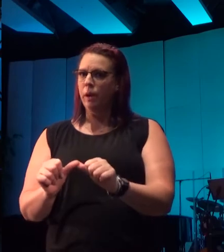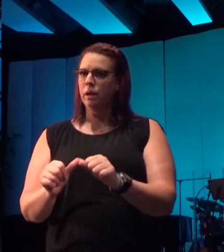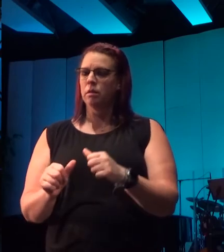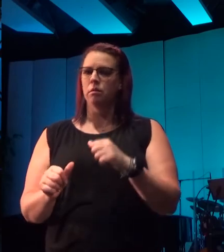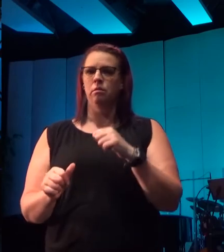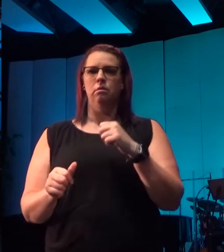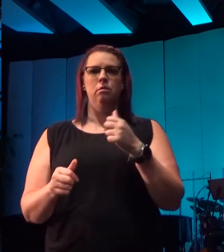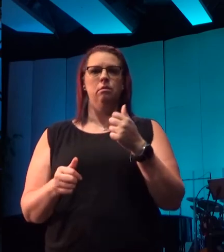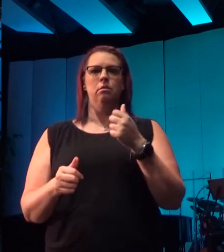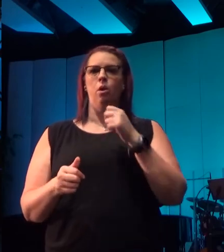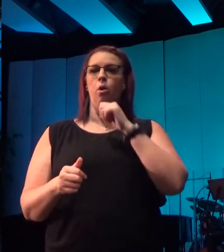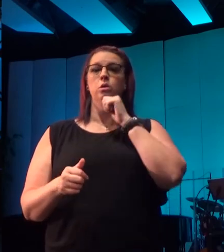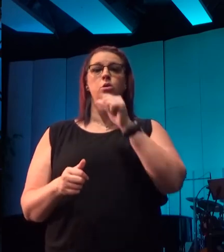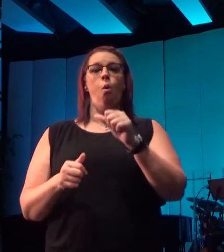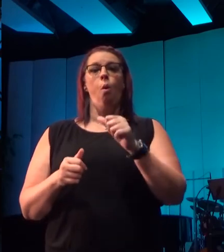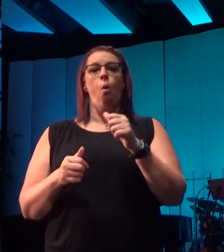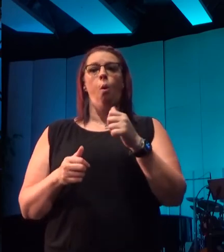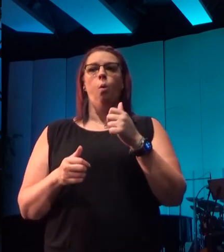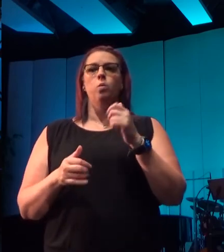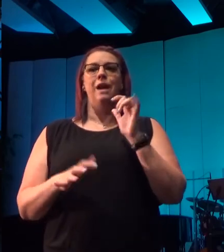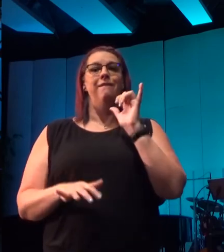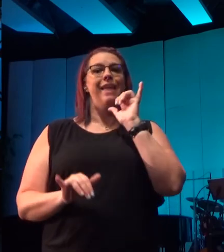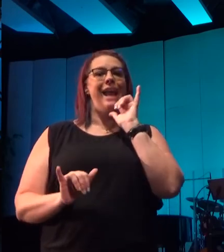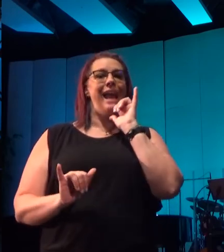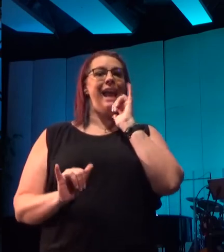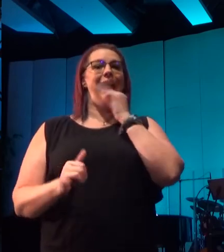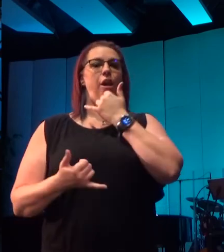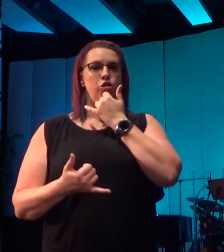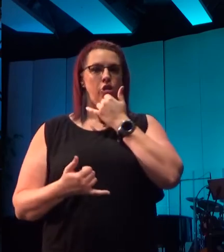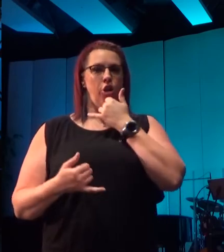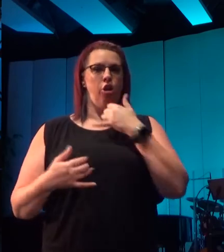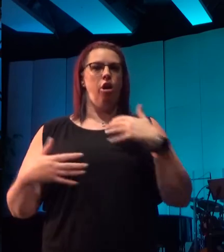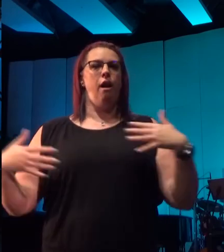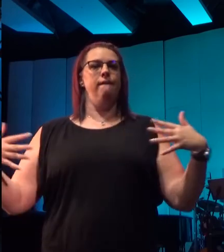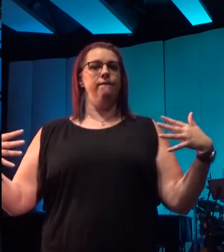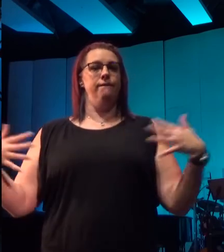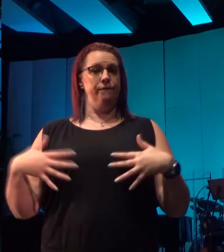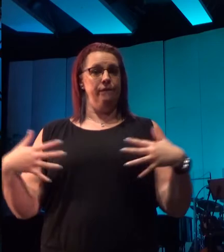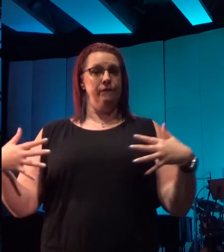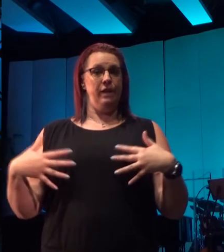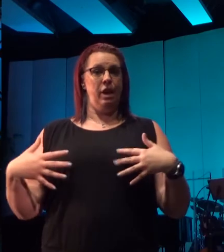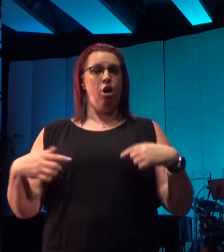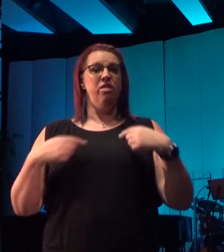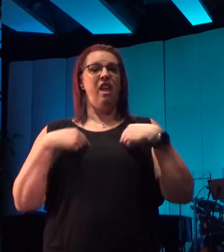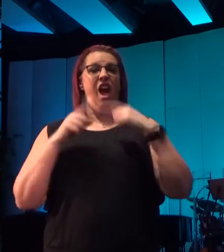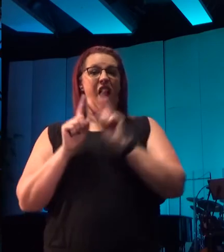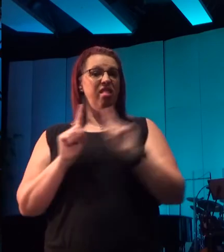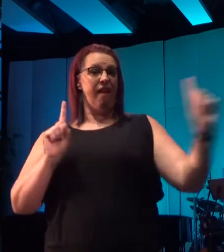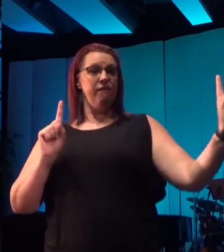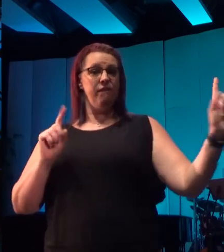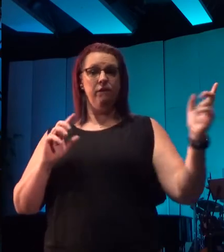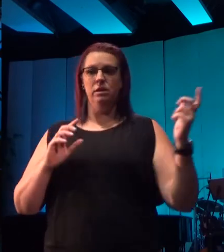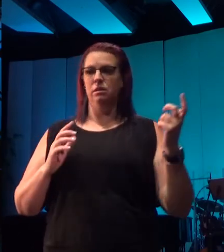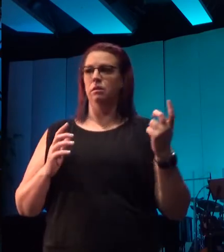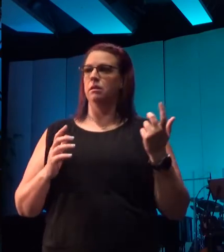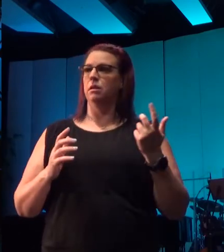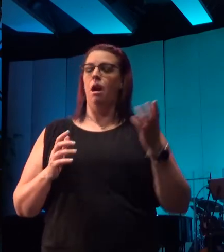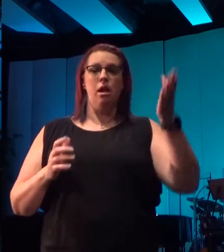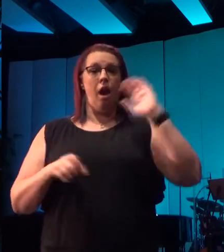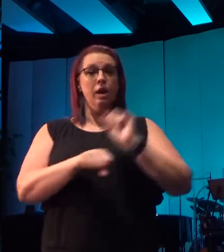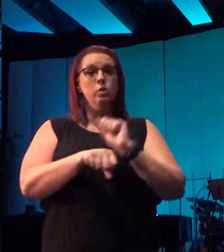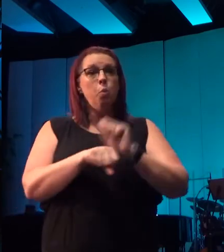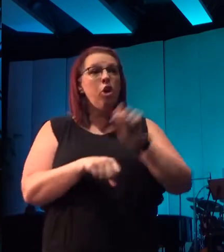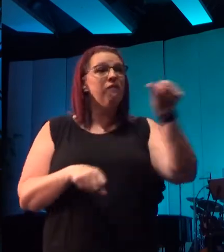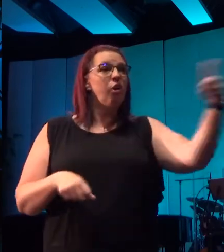fall into that error of fear that you've been deserted, that God doesn't work for you but for